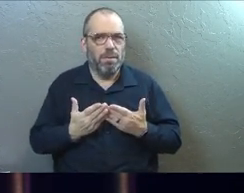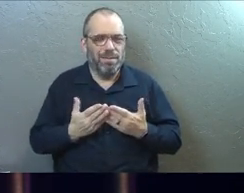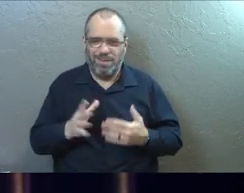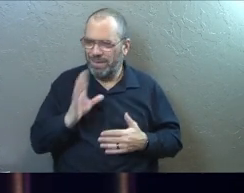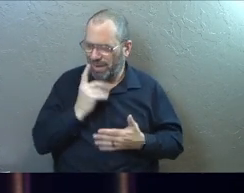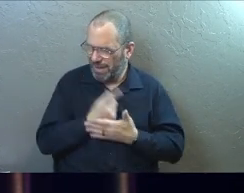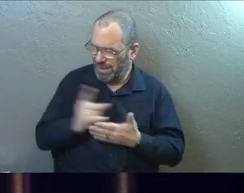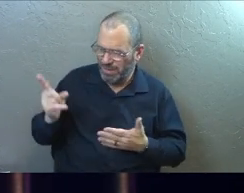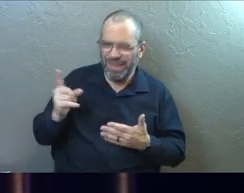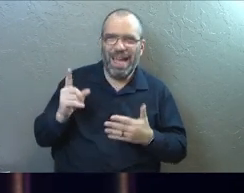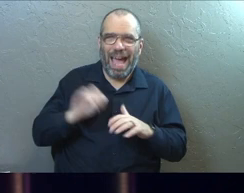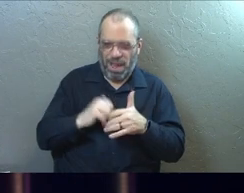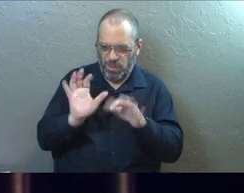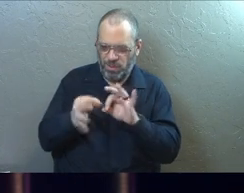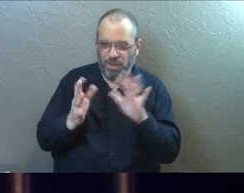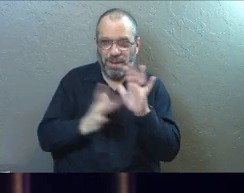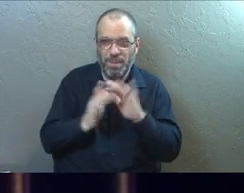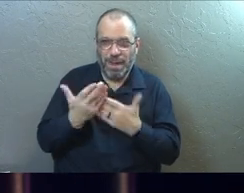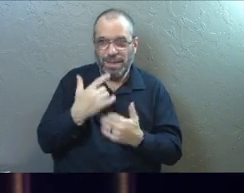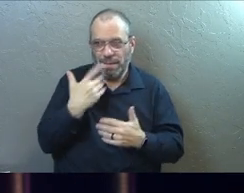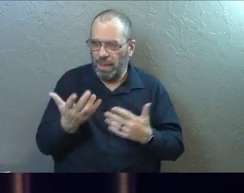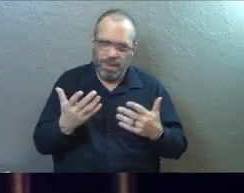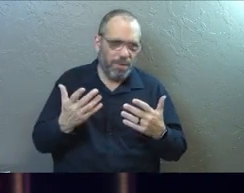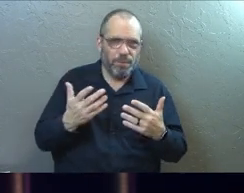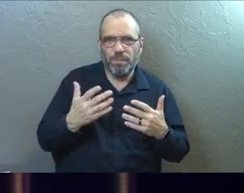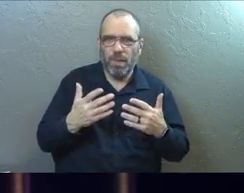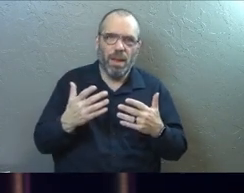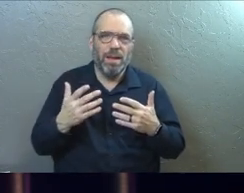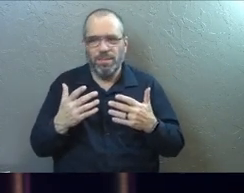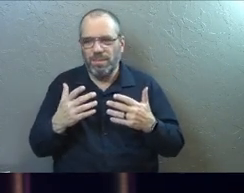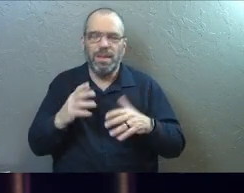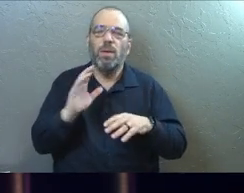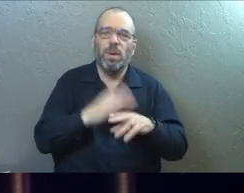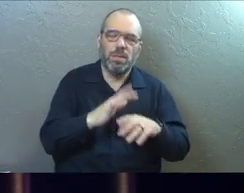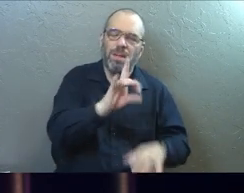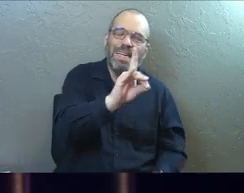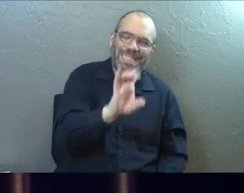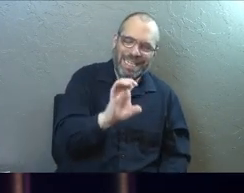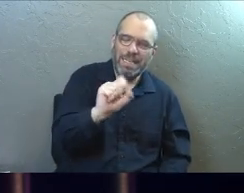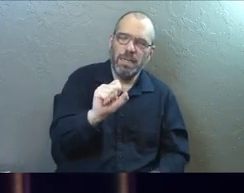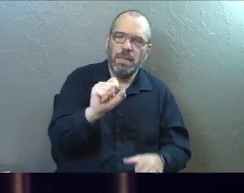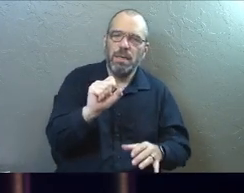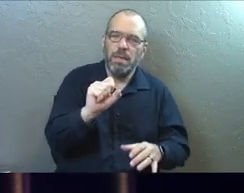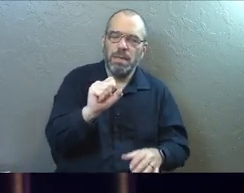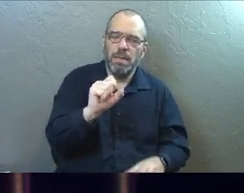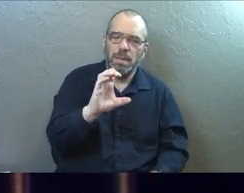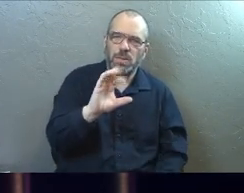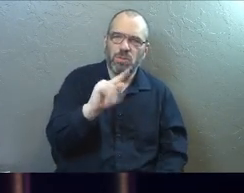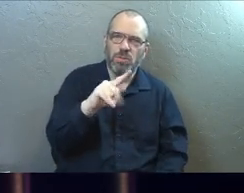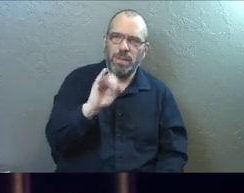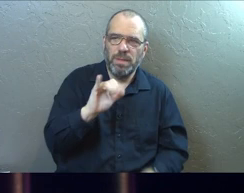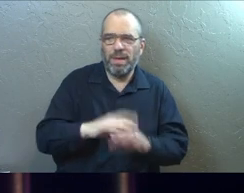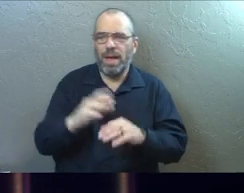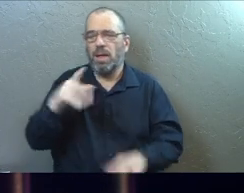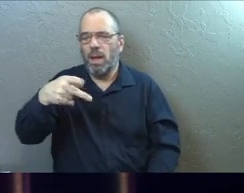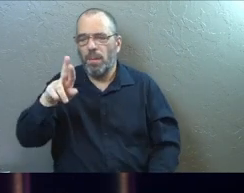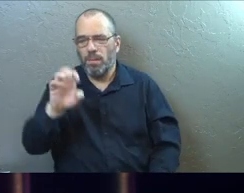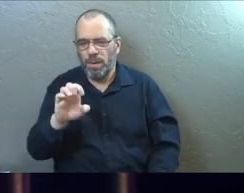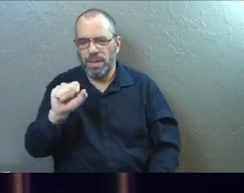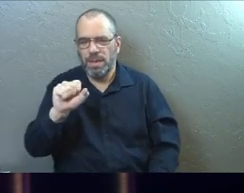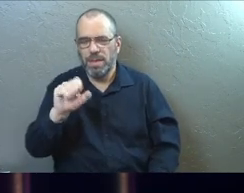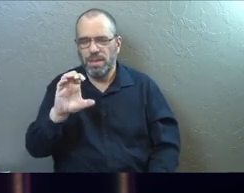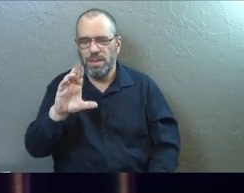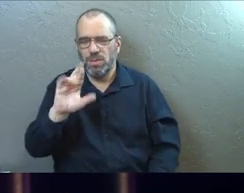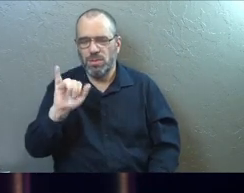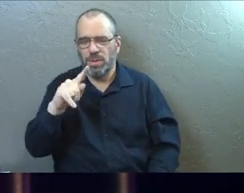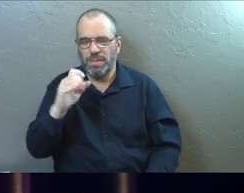Like we talked last week about how to interpret scripture, and I talked about descriptive versus prescriptive, and some of you guys were just totally glazed over with